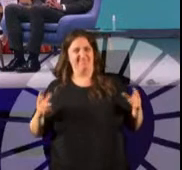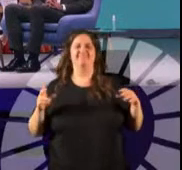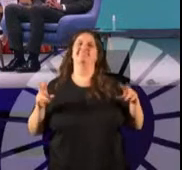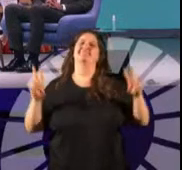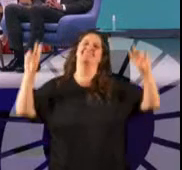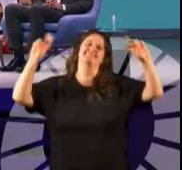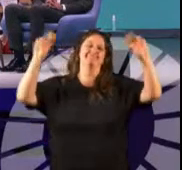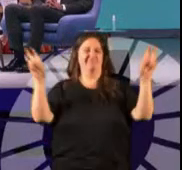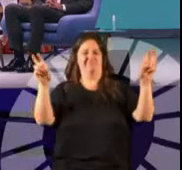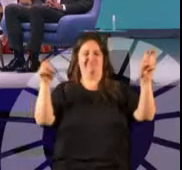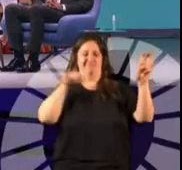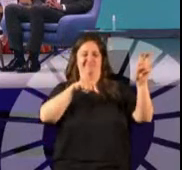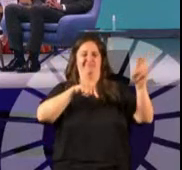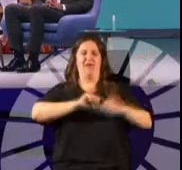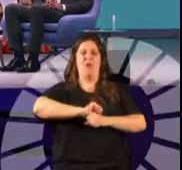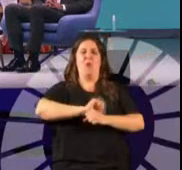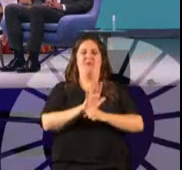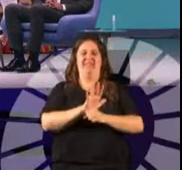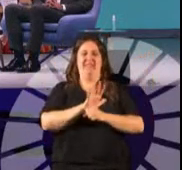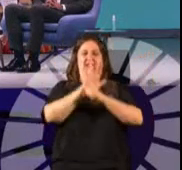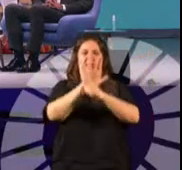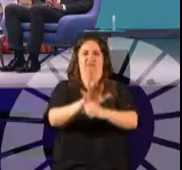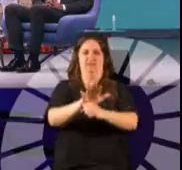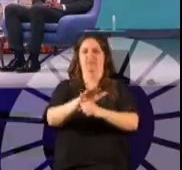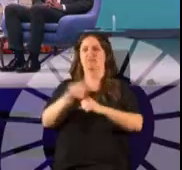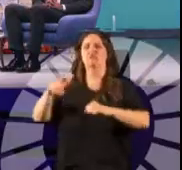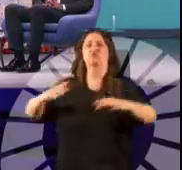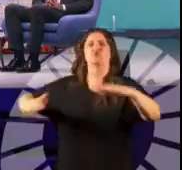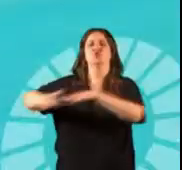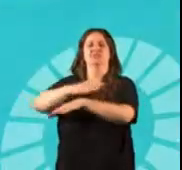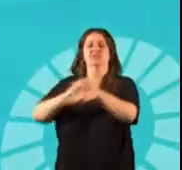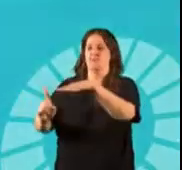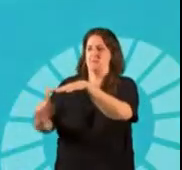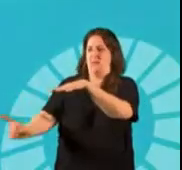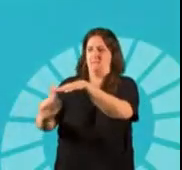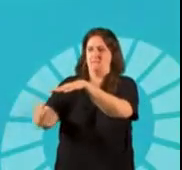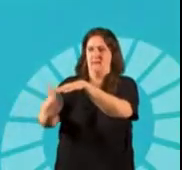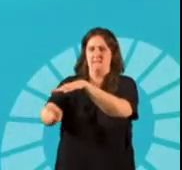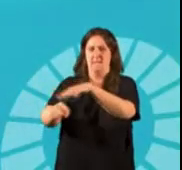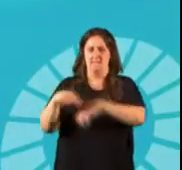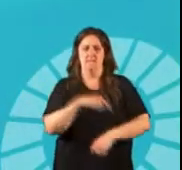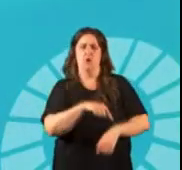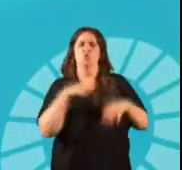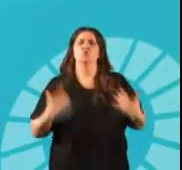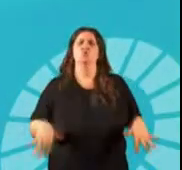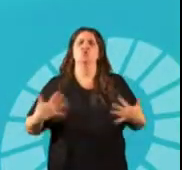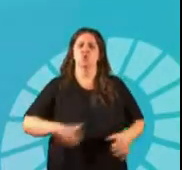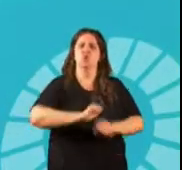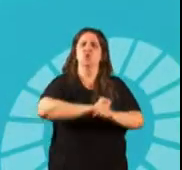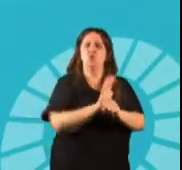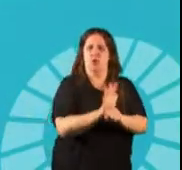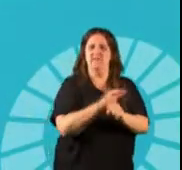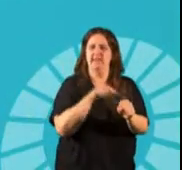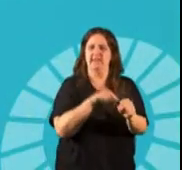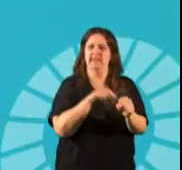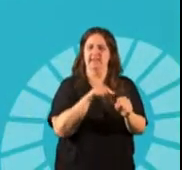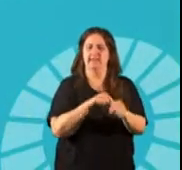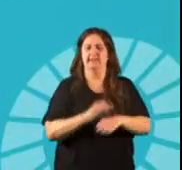vulnerable people. But on top of that, it's an anti-feminist virus. That's quite obvious. The second thing